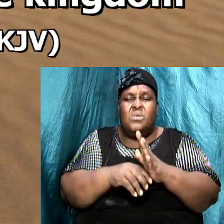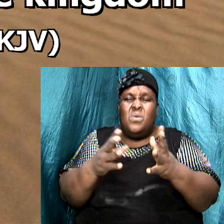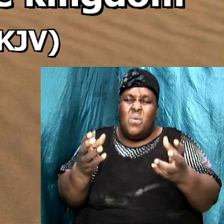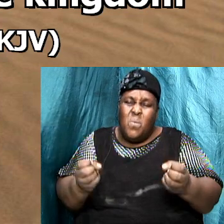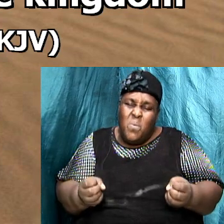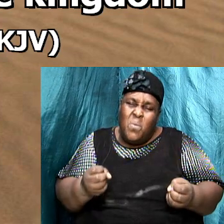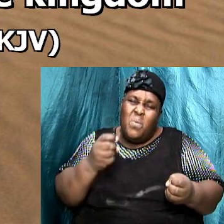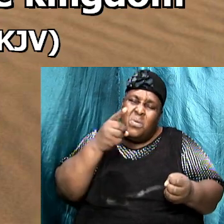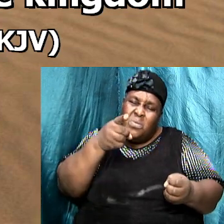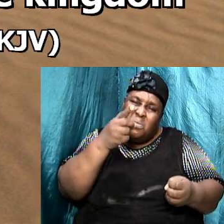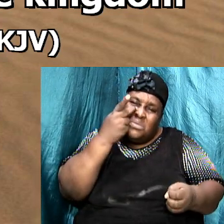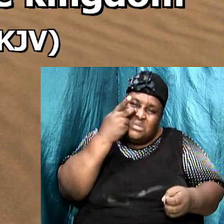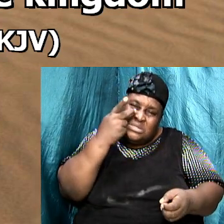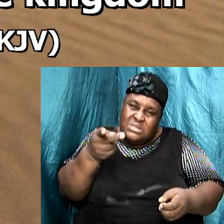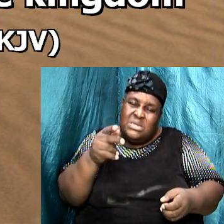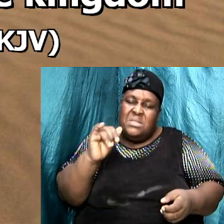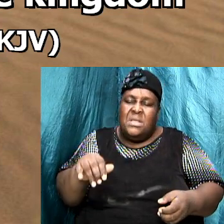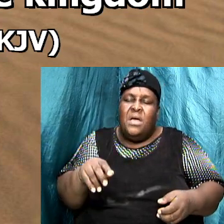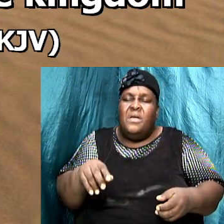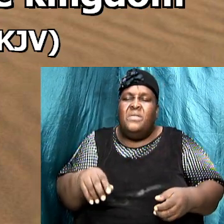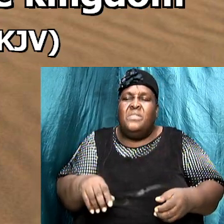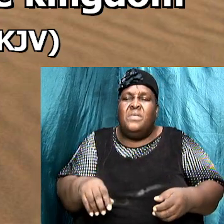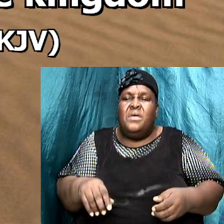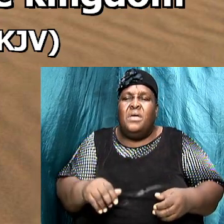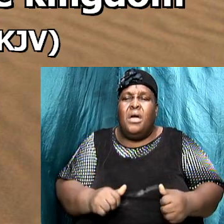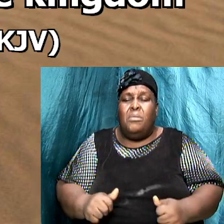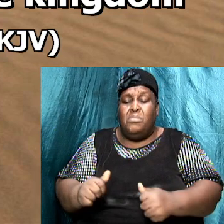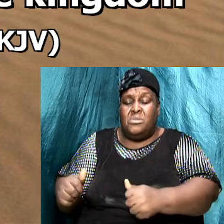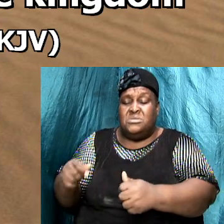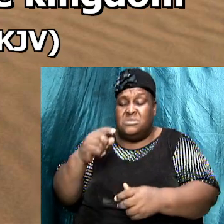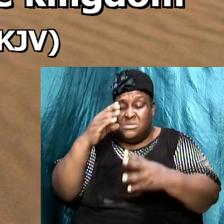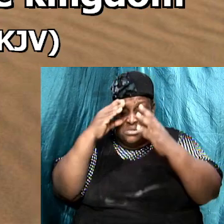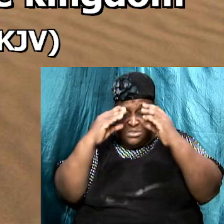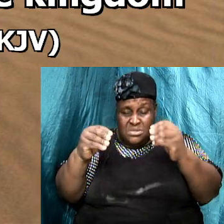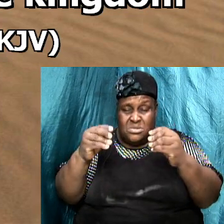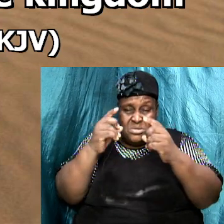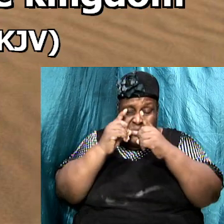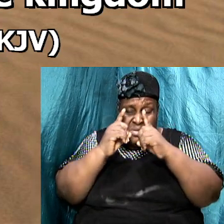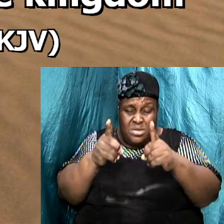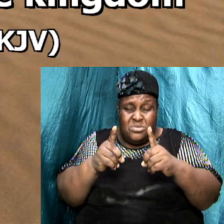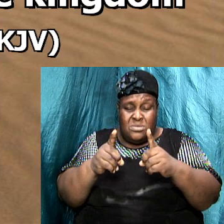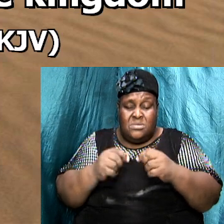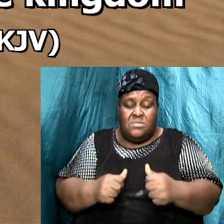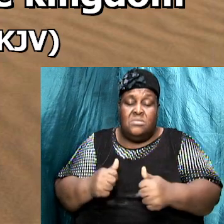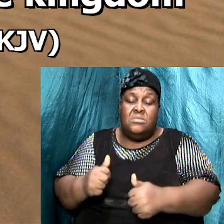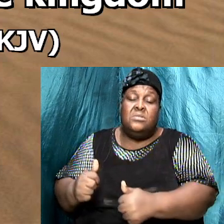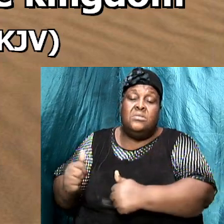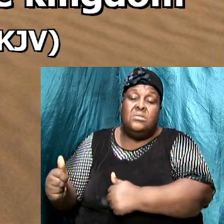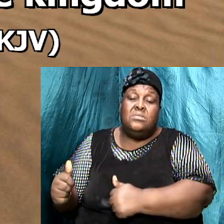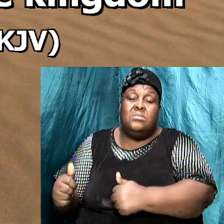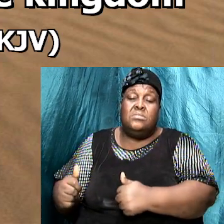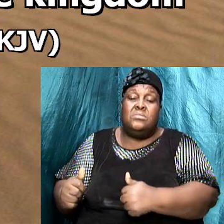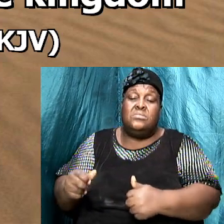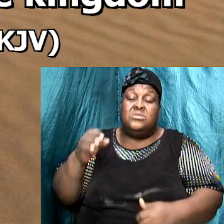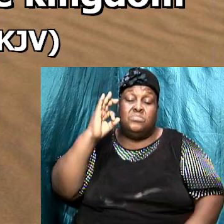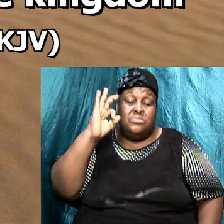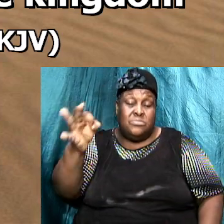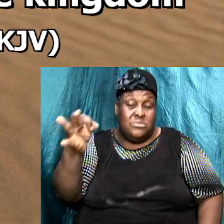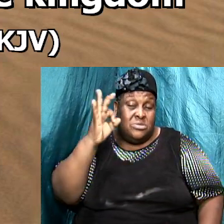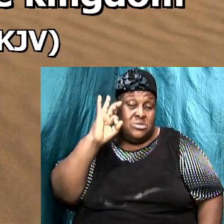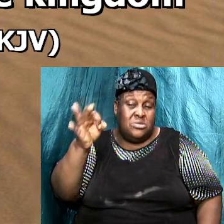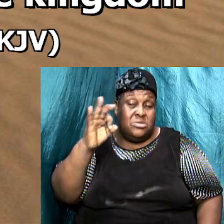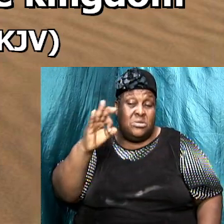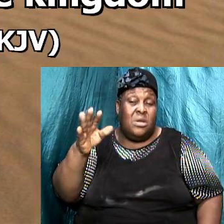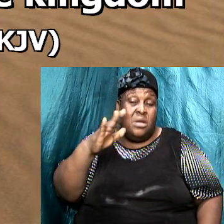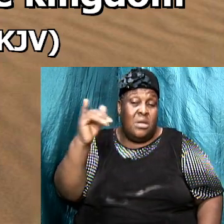the things that the apostle taught, the doctrine of the apostles, that it was preached by